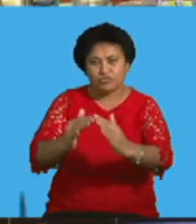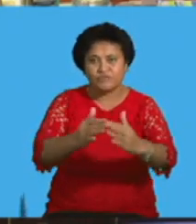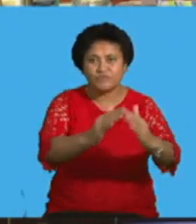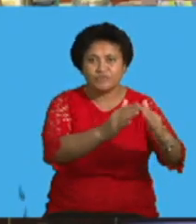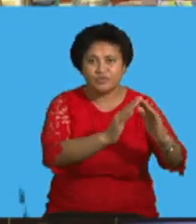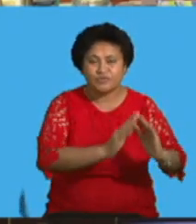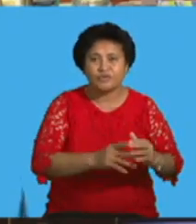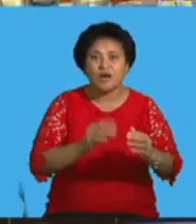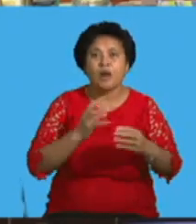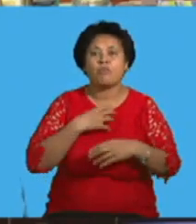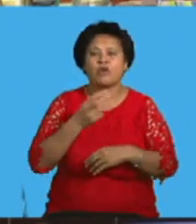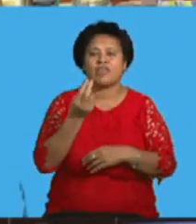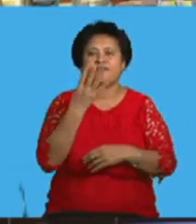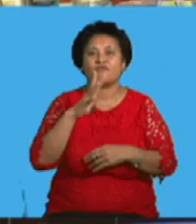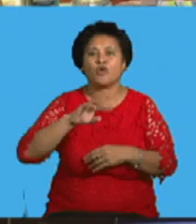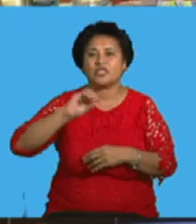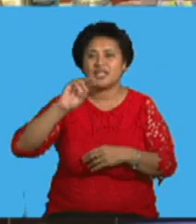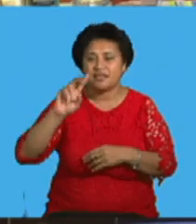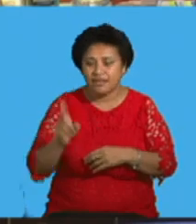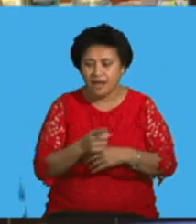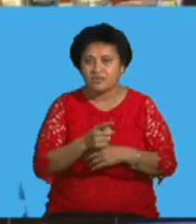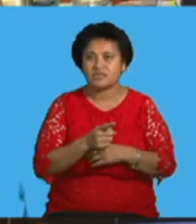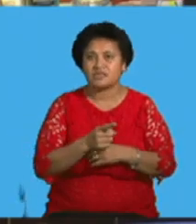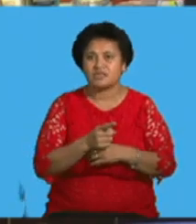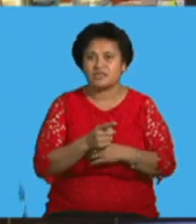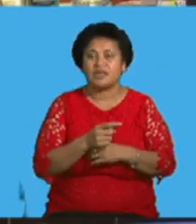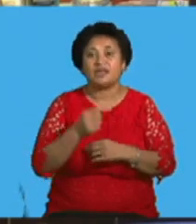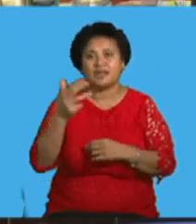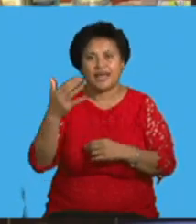40,900 SMEs in Fiji.